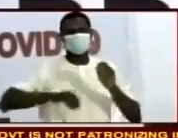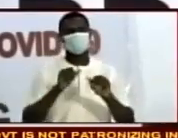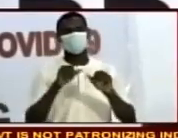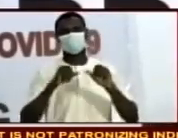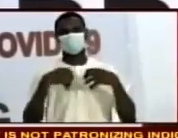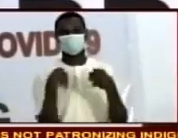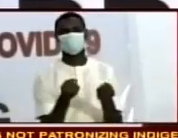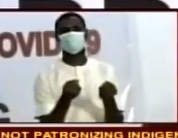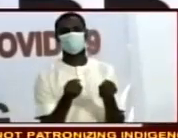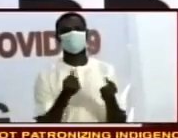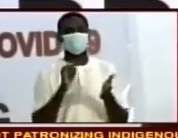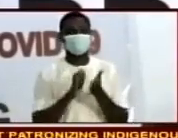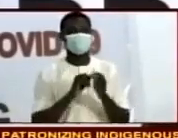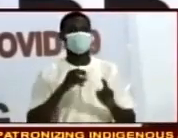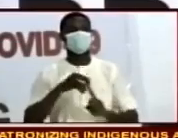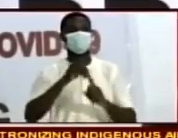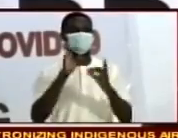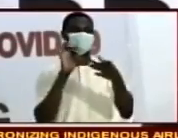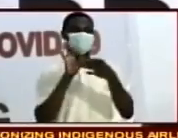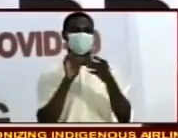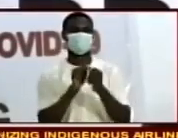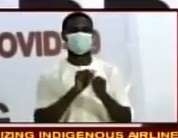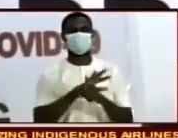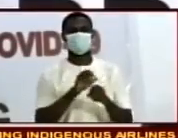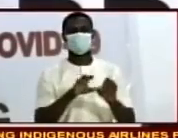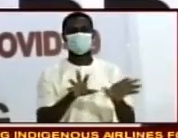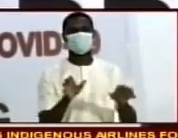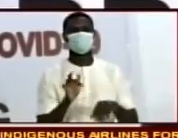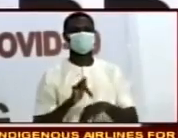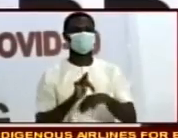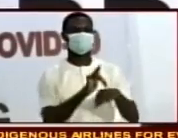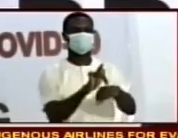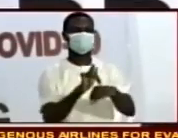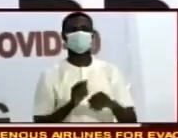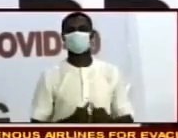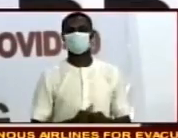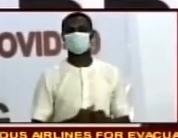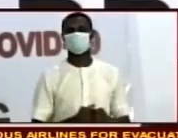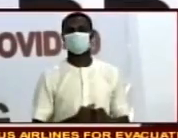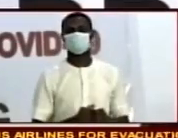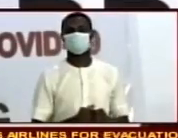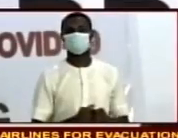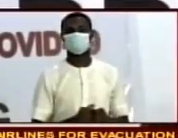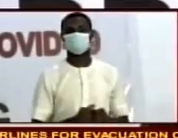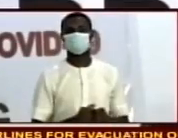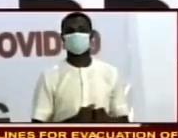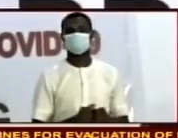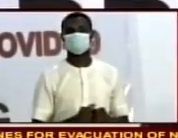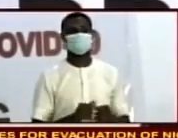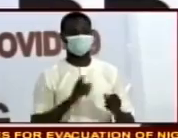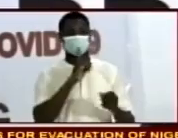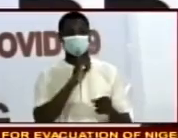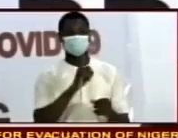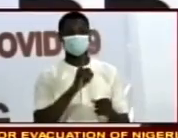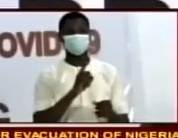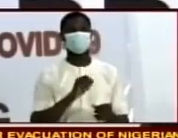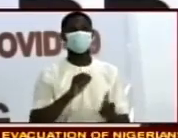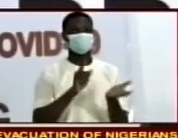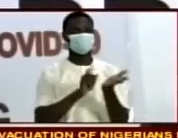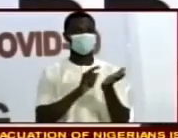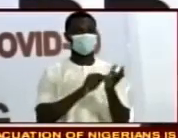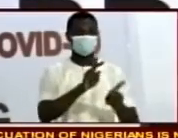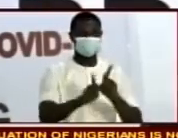infection. In terms of clarification of the curfew, yes, of course journalists are exempted,